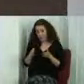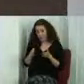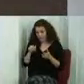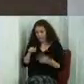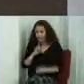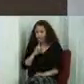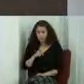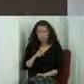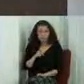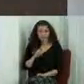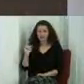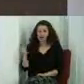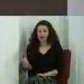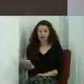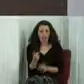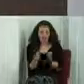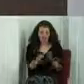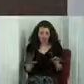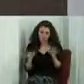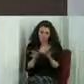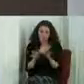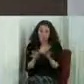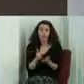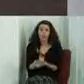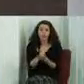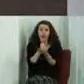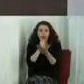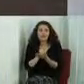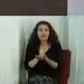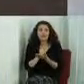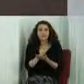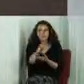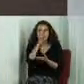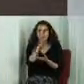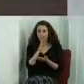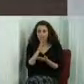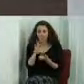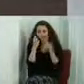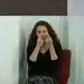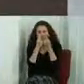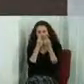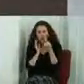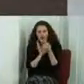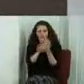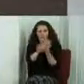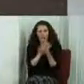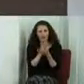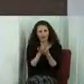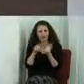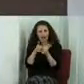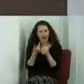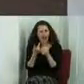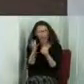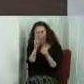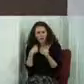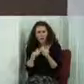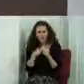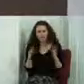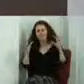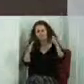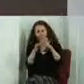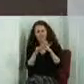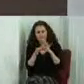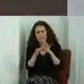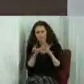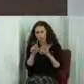it. So help us, therefore, God, to think about our part in this. Where do we fit? Where is our